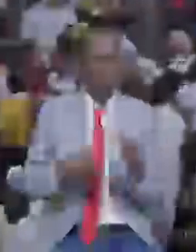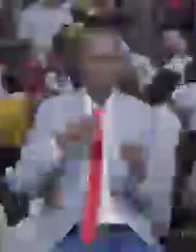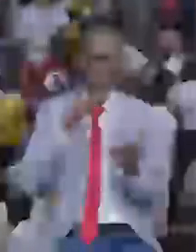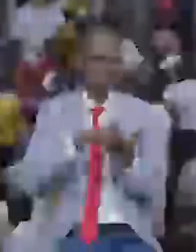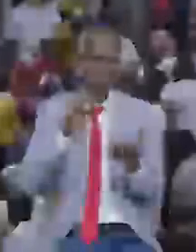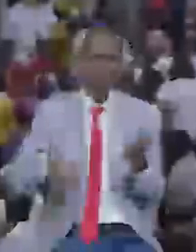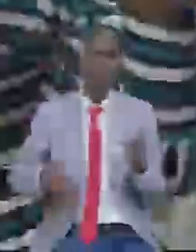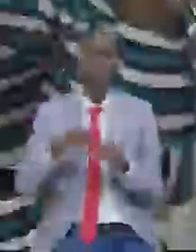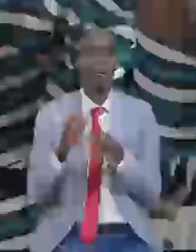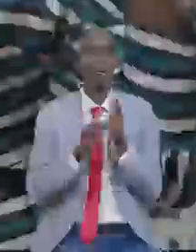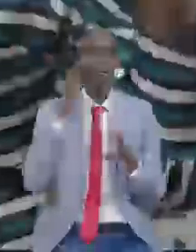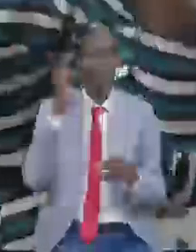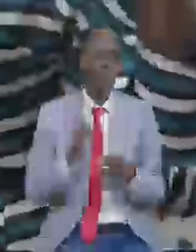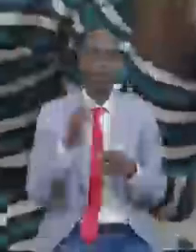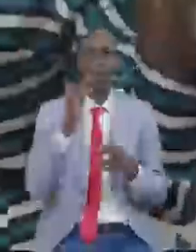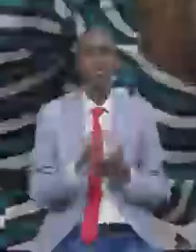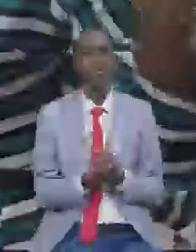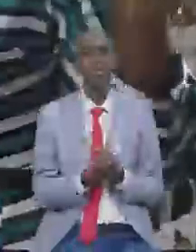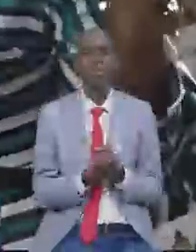away. Your